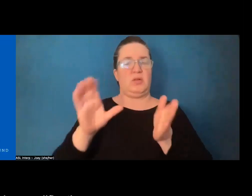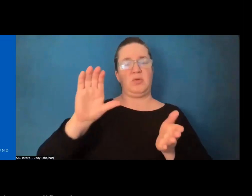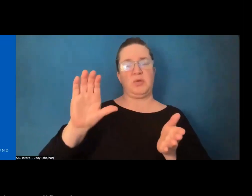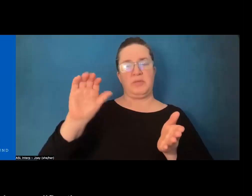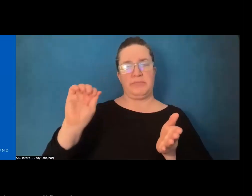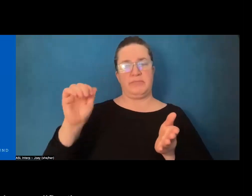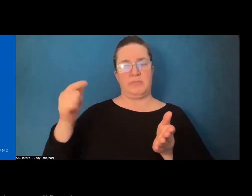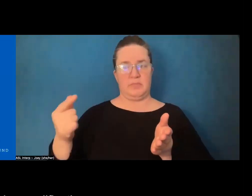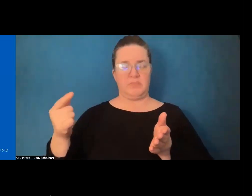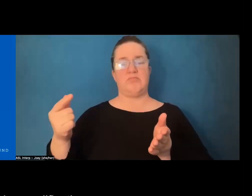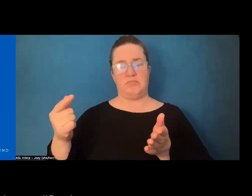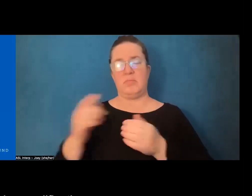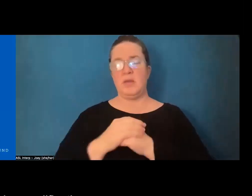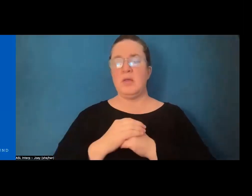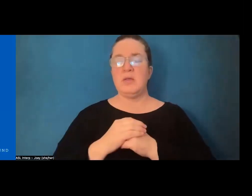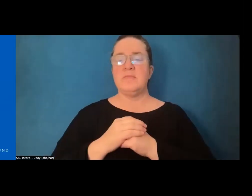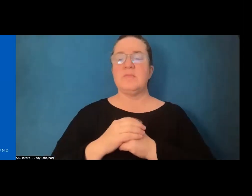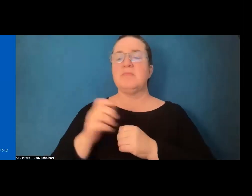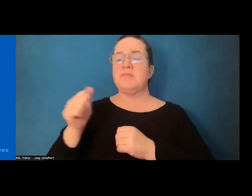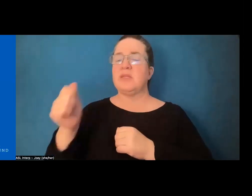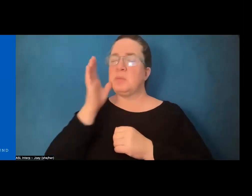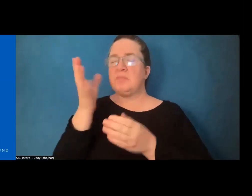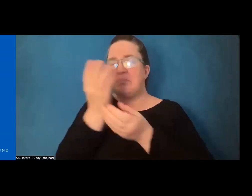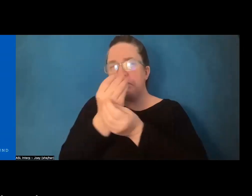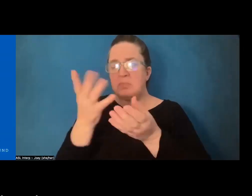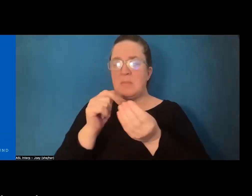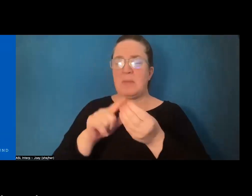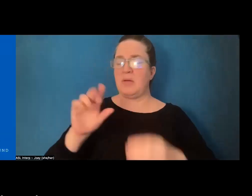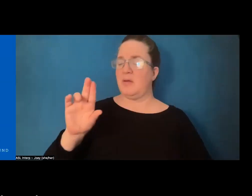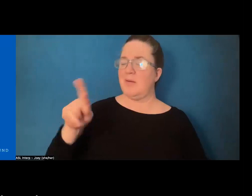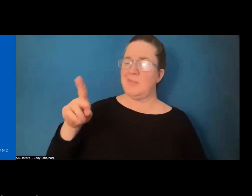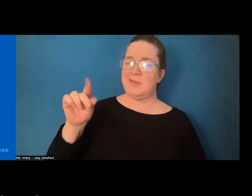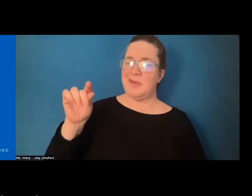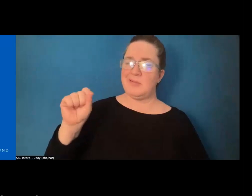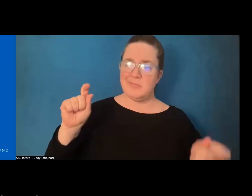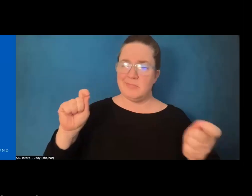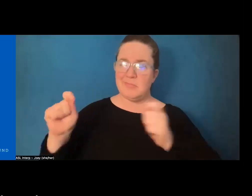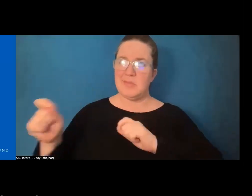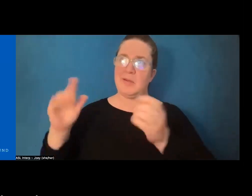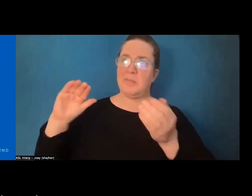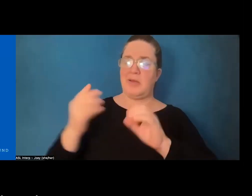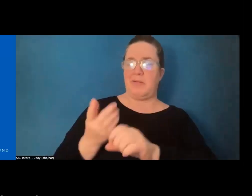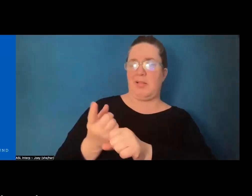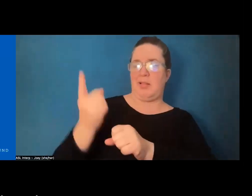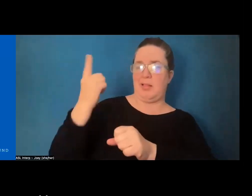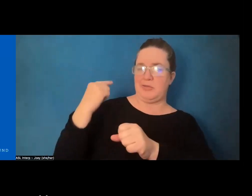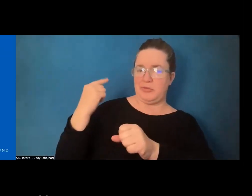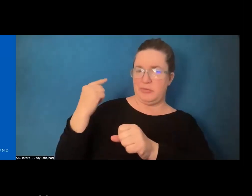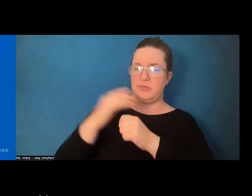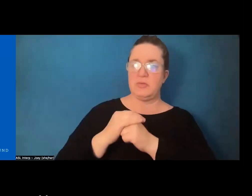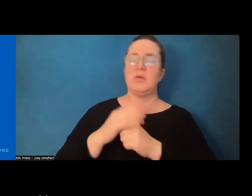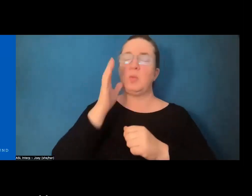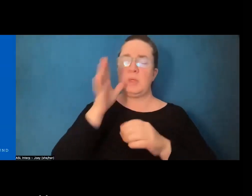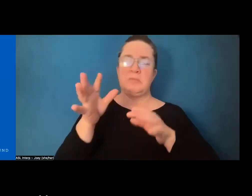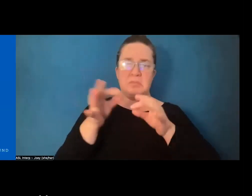including updates made from last year's granting cycle. We will walk you through the application portal and then hold a brief question and answer session.